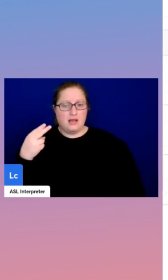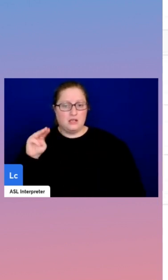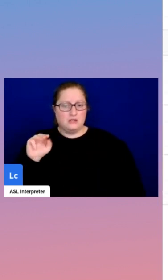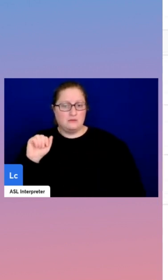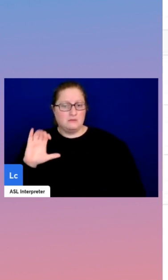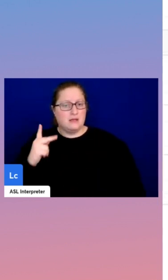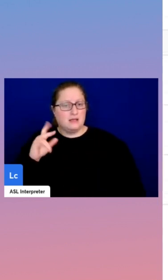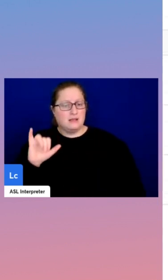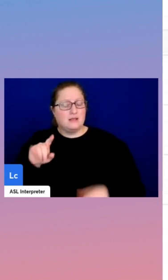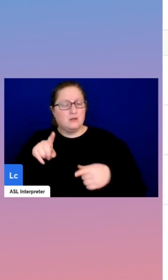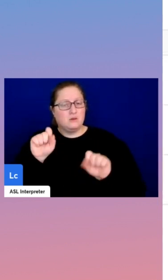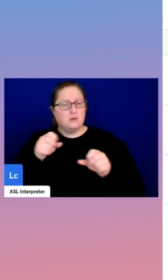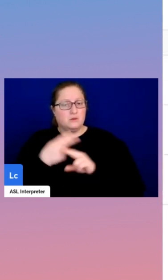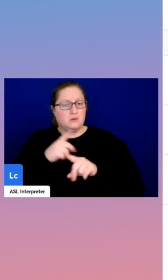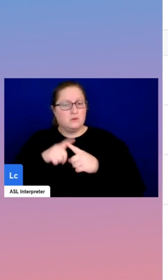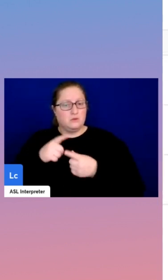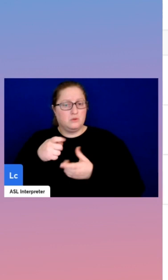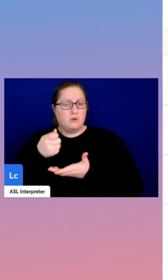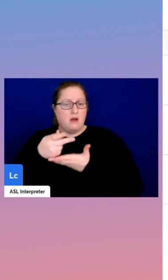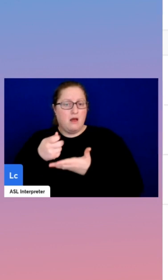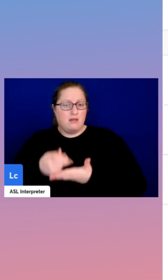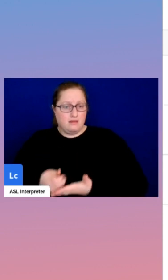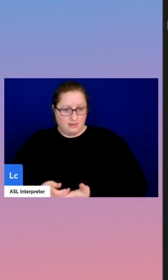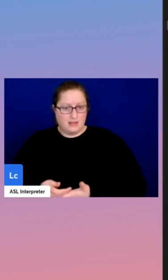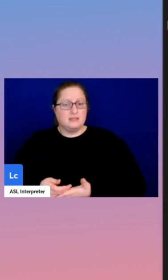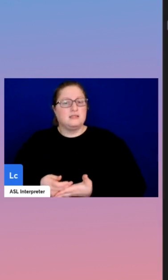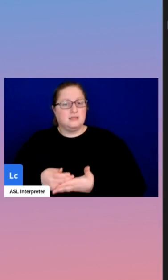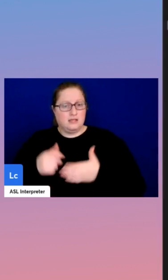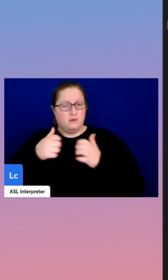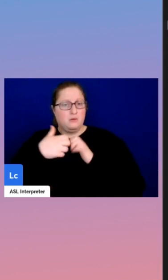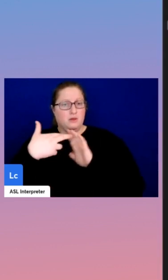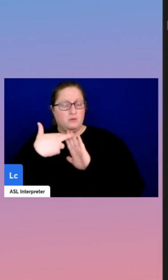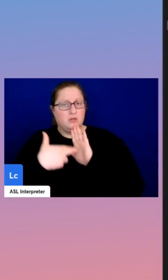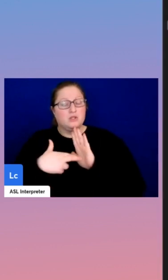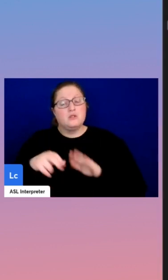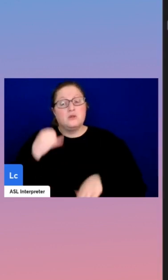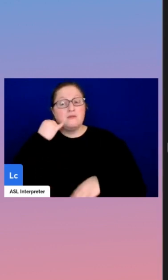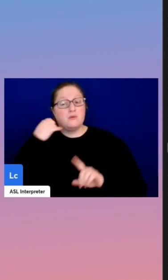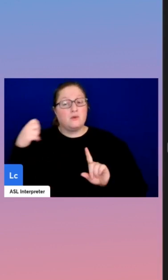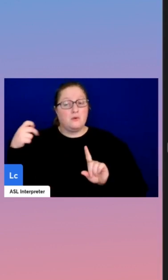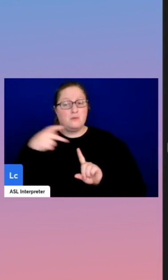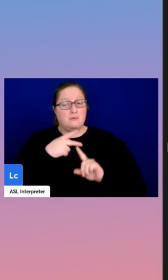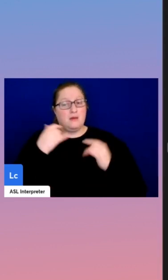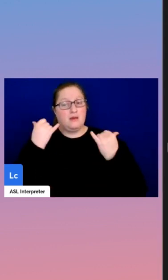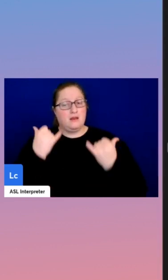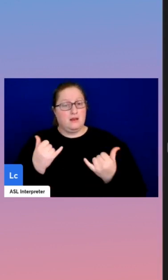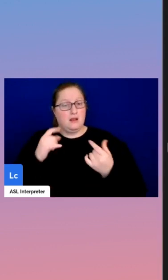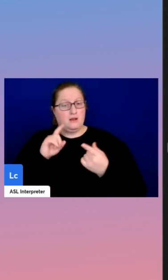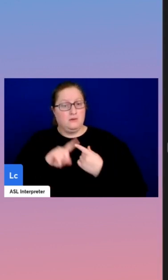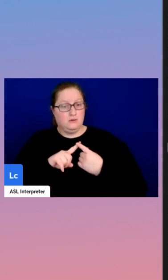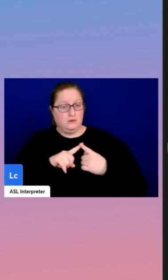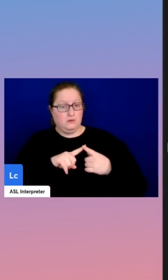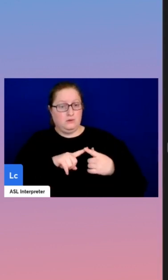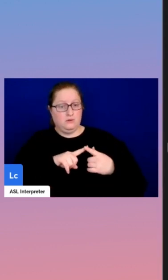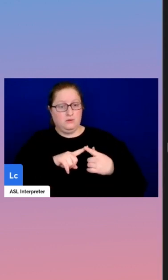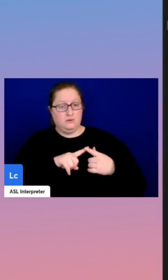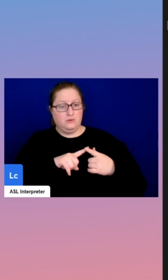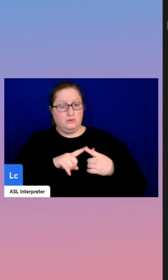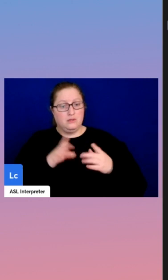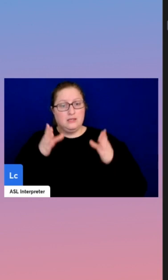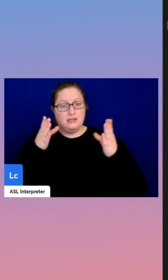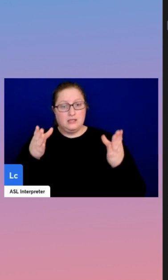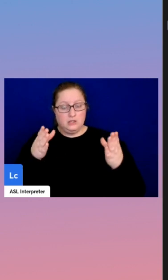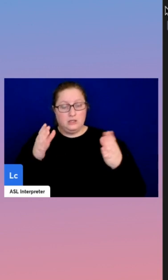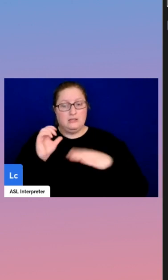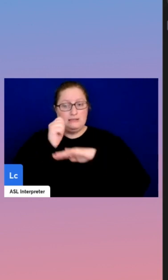to authenticate Terraform Cloud with HCP Packer registry. So if we go back now to here, so you go to the